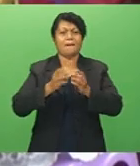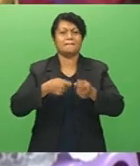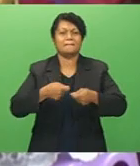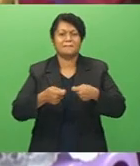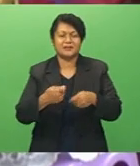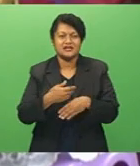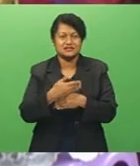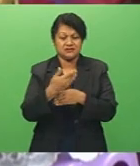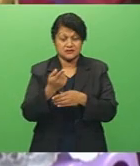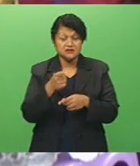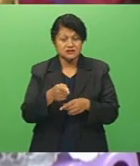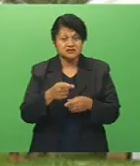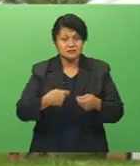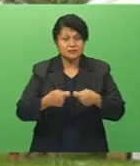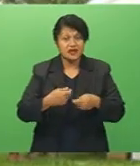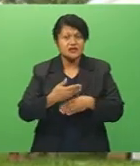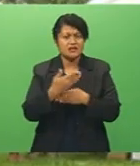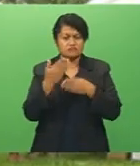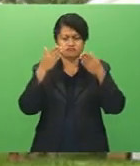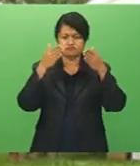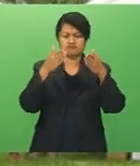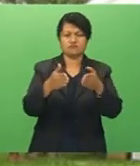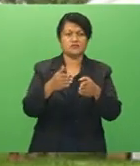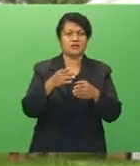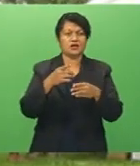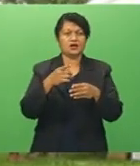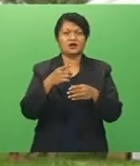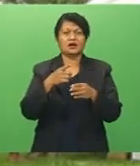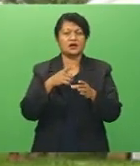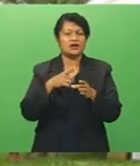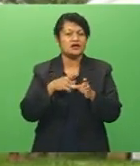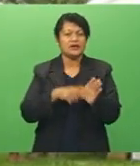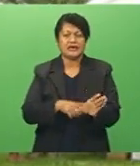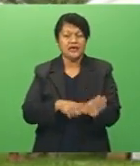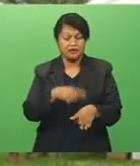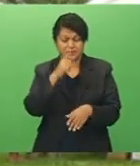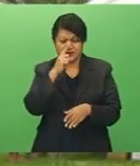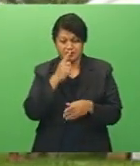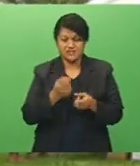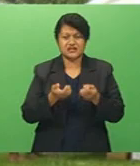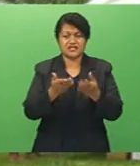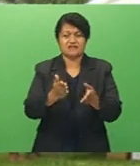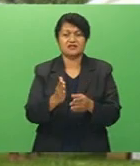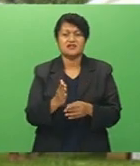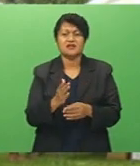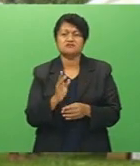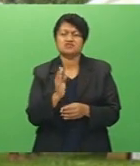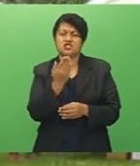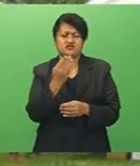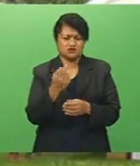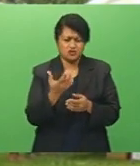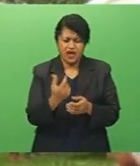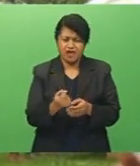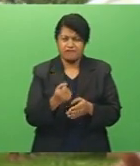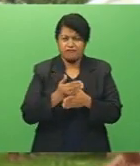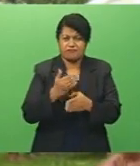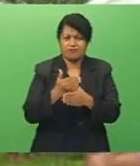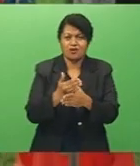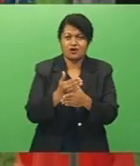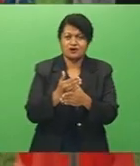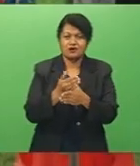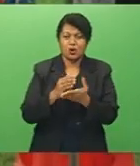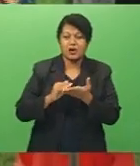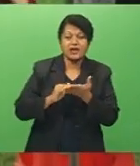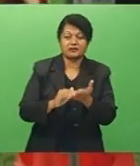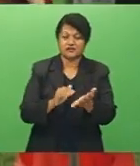targeted at younger guys, the younger people who want to go into business, giving them the chance to work on budgeting or help them